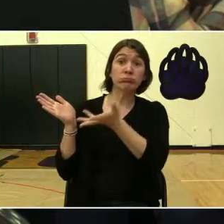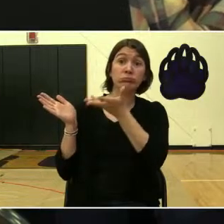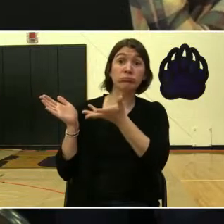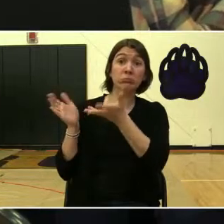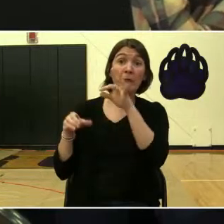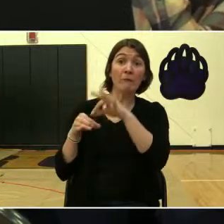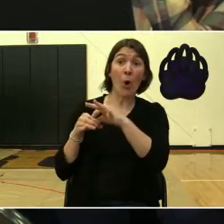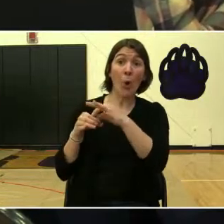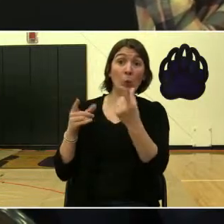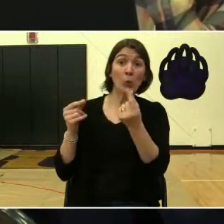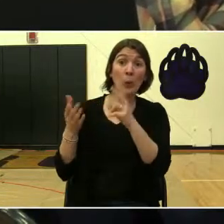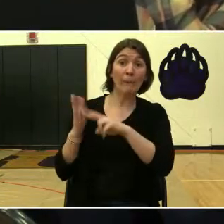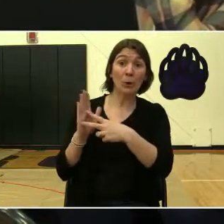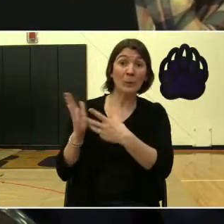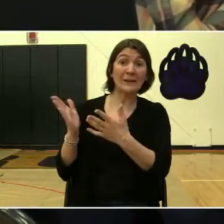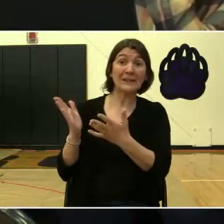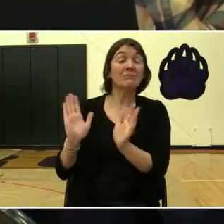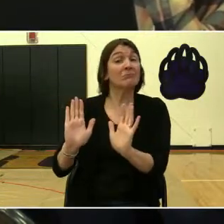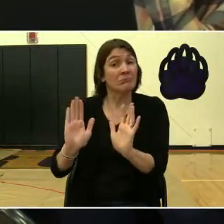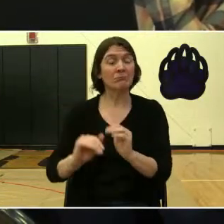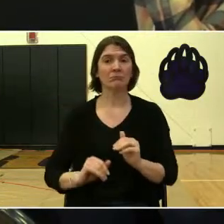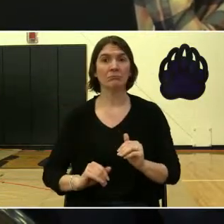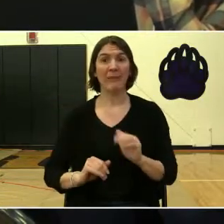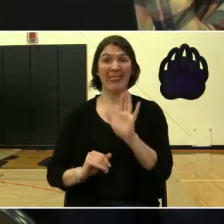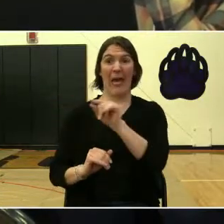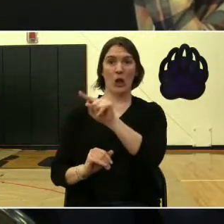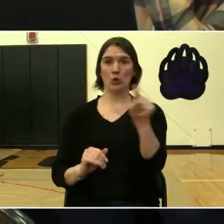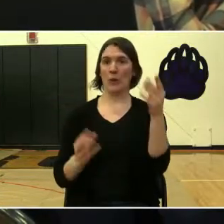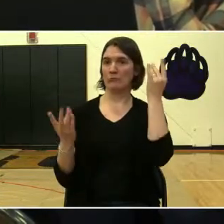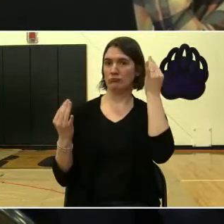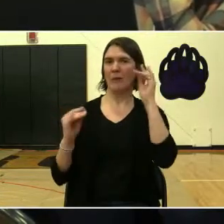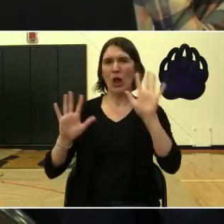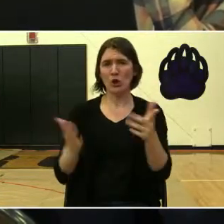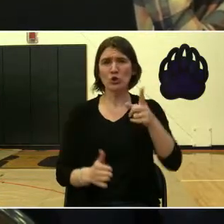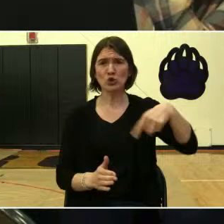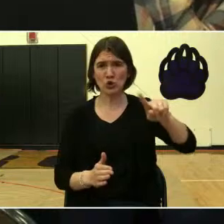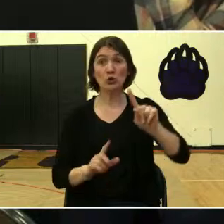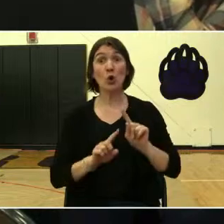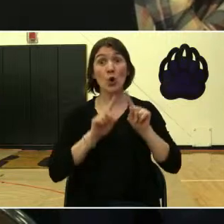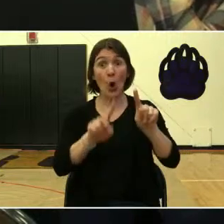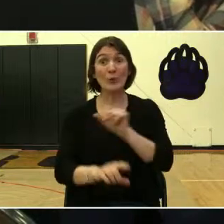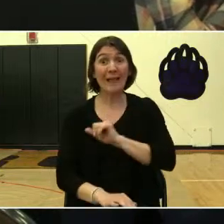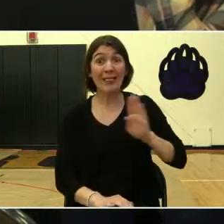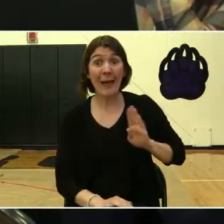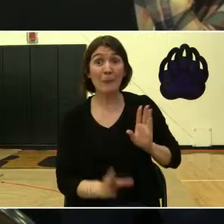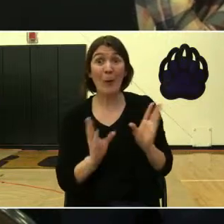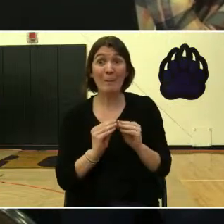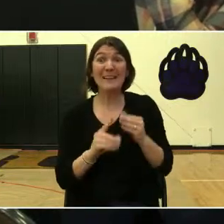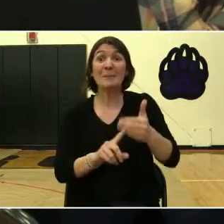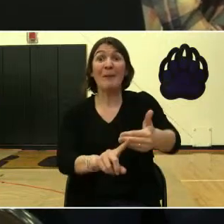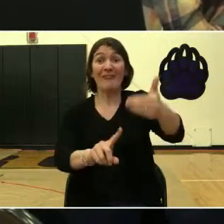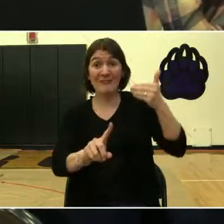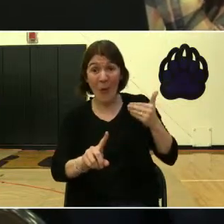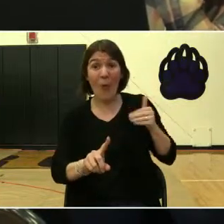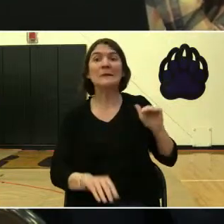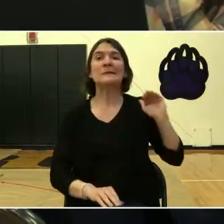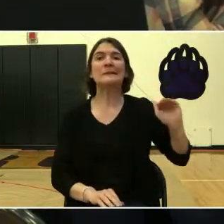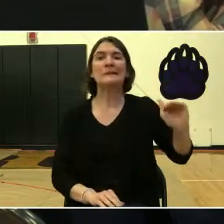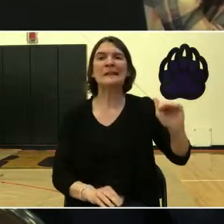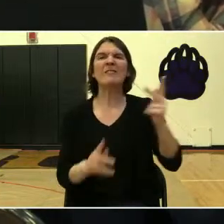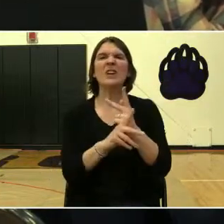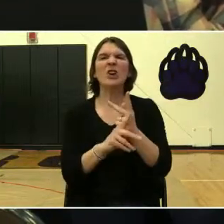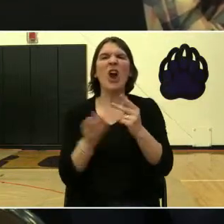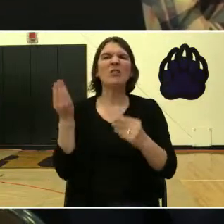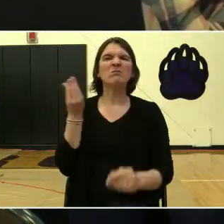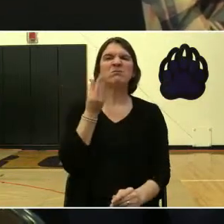voted upon uh again and I would then encourage everybody to go to the select board meetings next year to figure